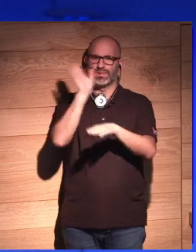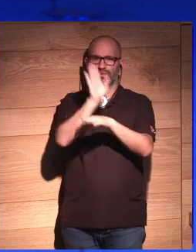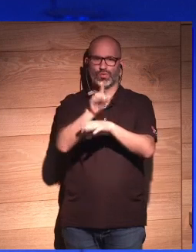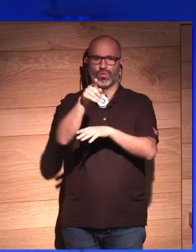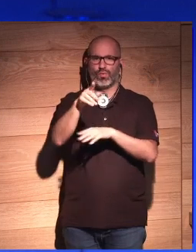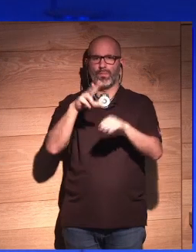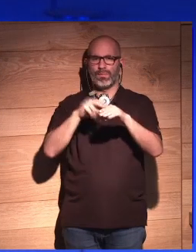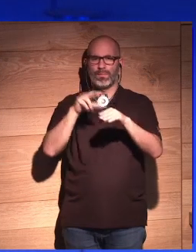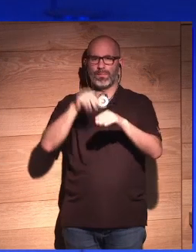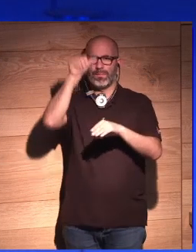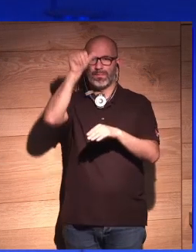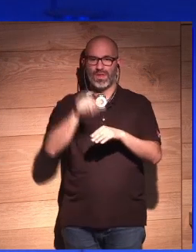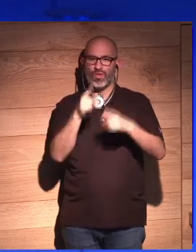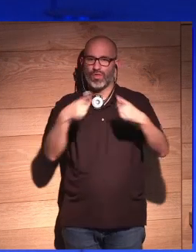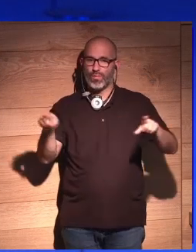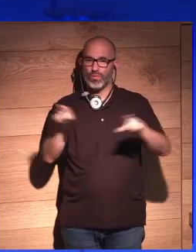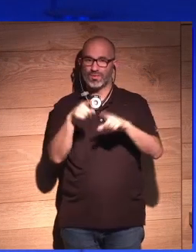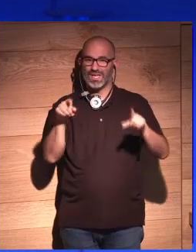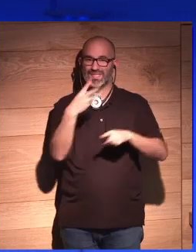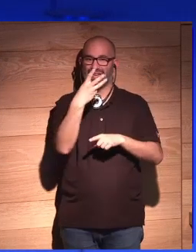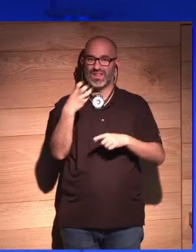Rift. There was also a really great digital,